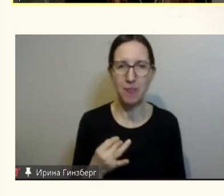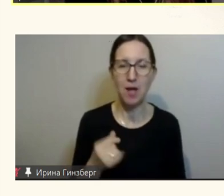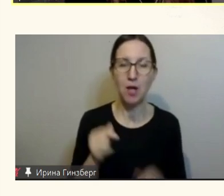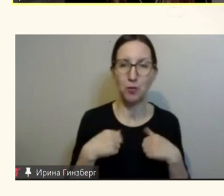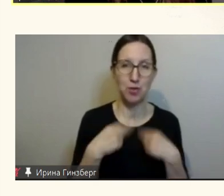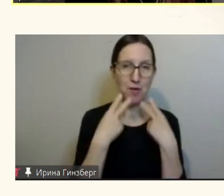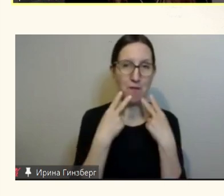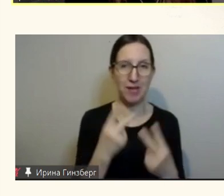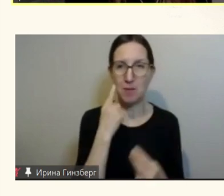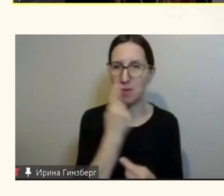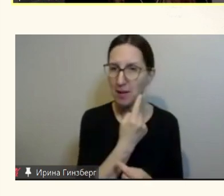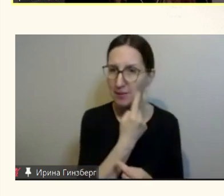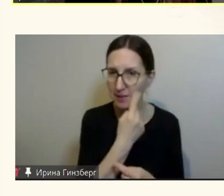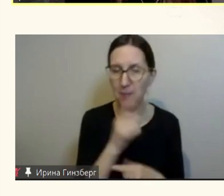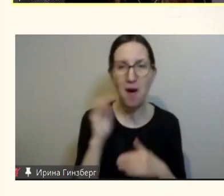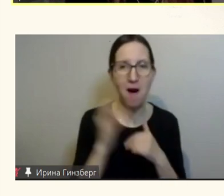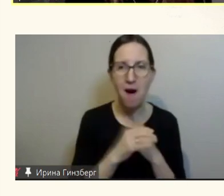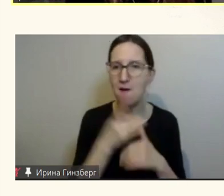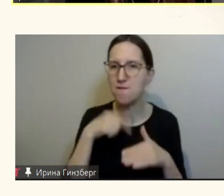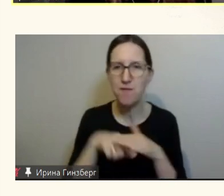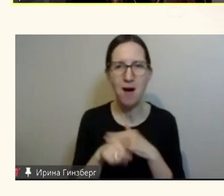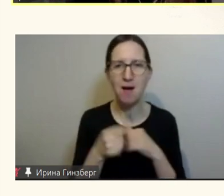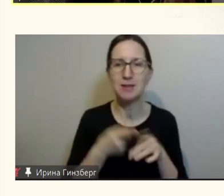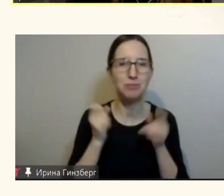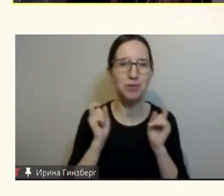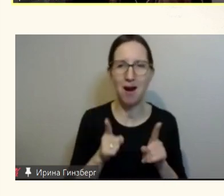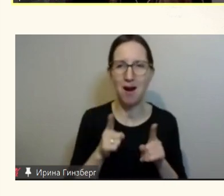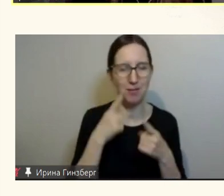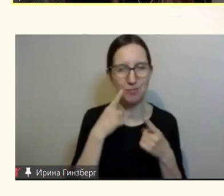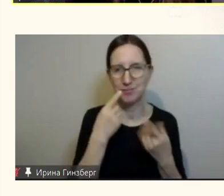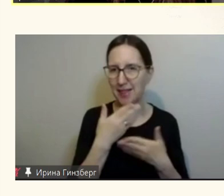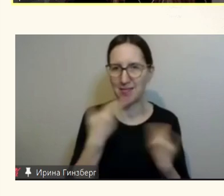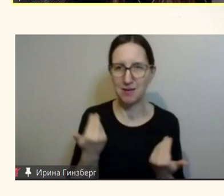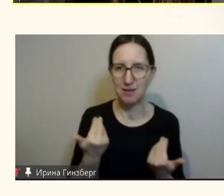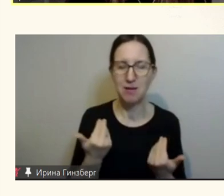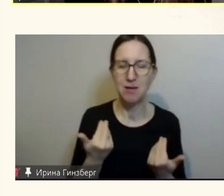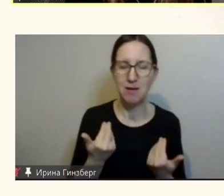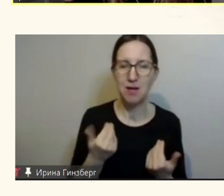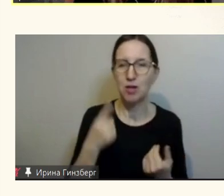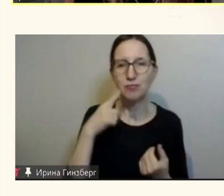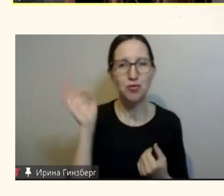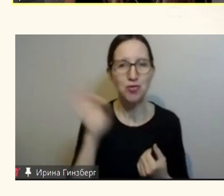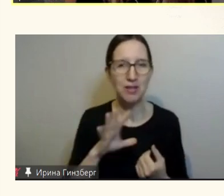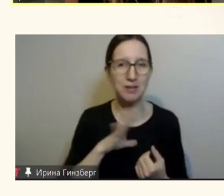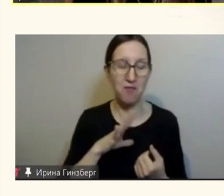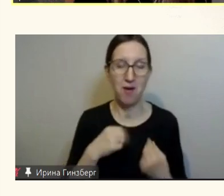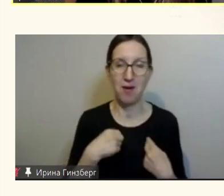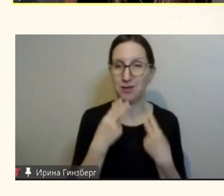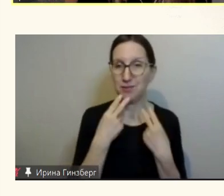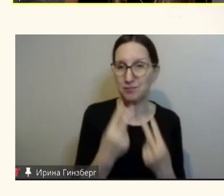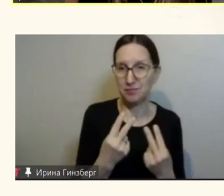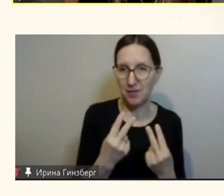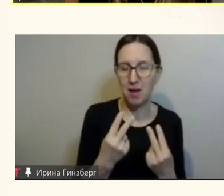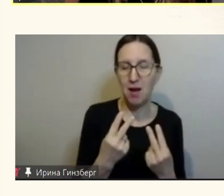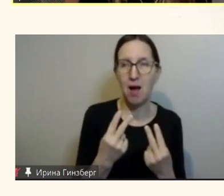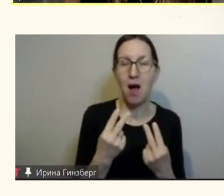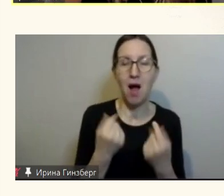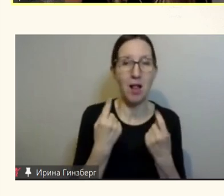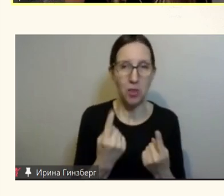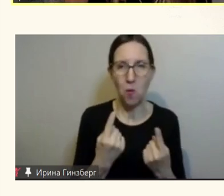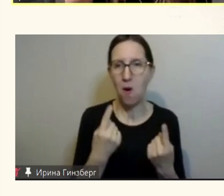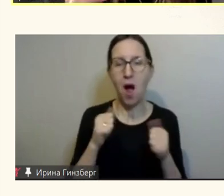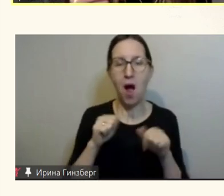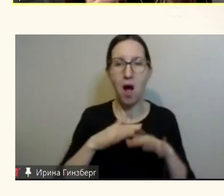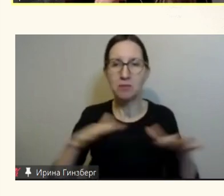yourself, you know, if you don't have heat stroke, asking yourself, what is it? What are we actually seeing, you